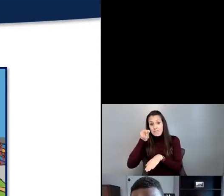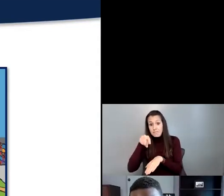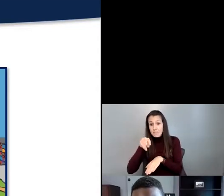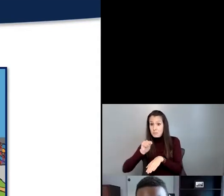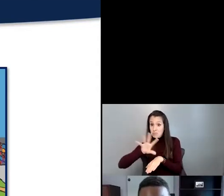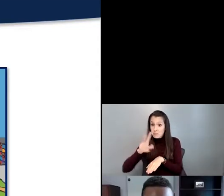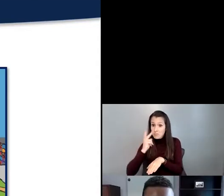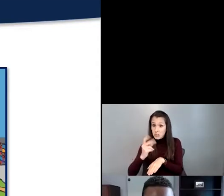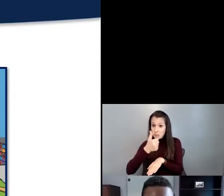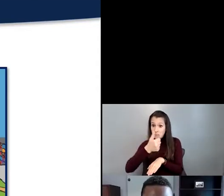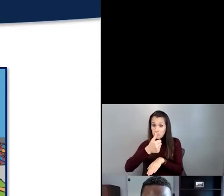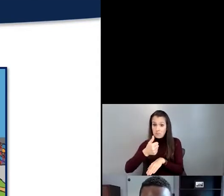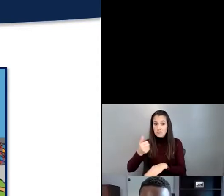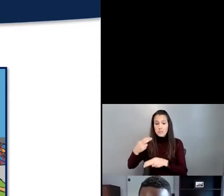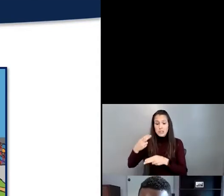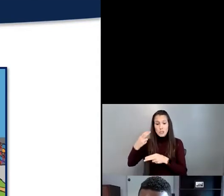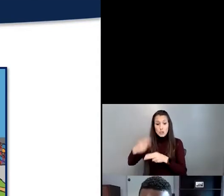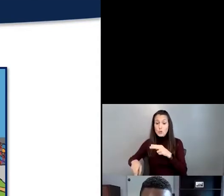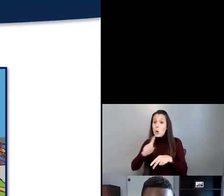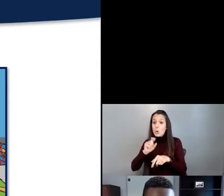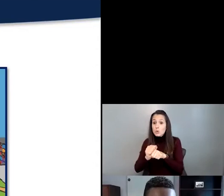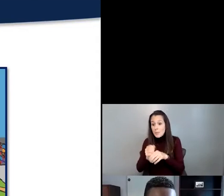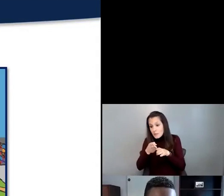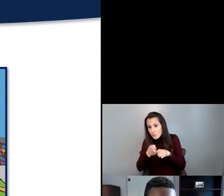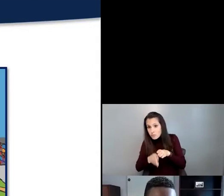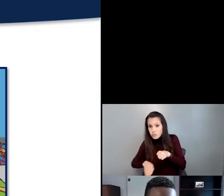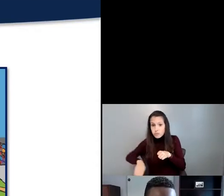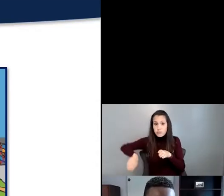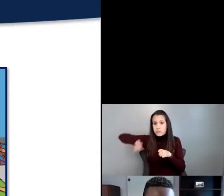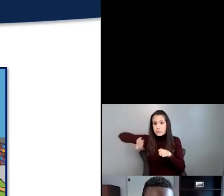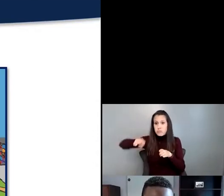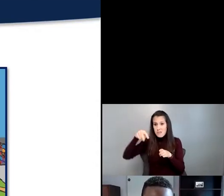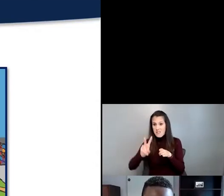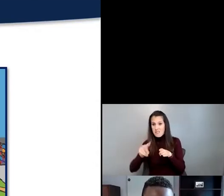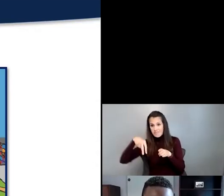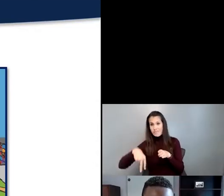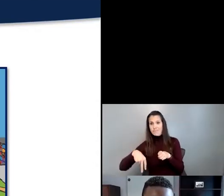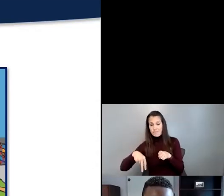then the shortest individual is actually in a box-sized hole.